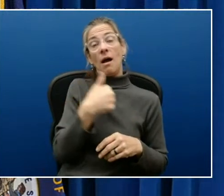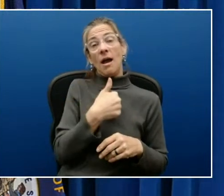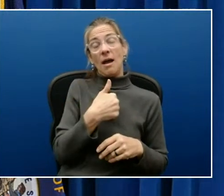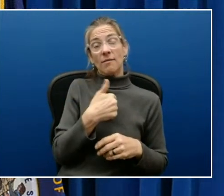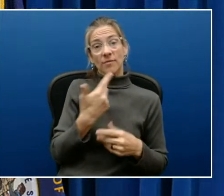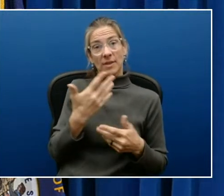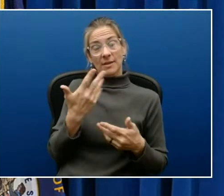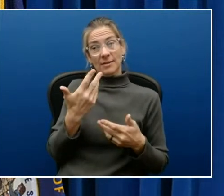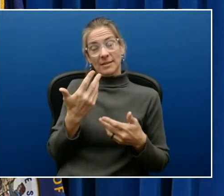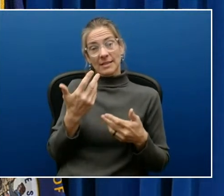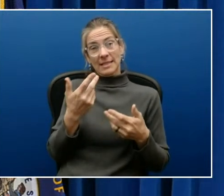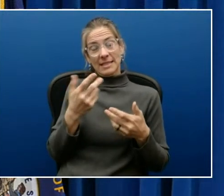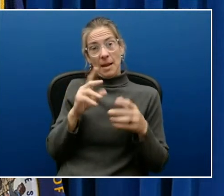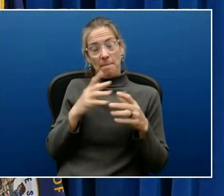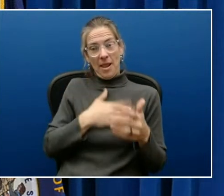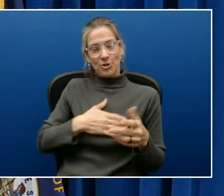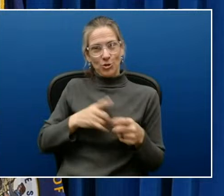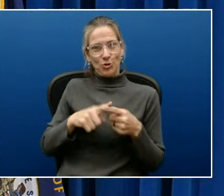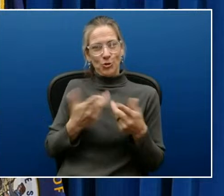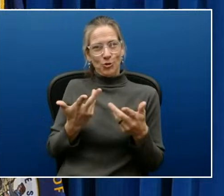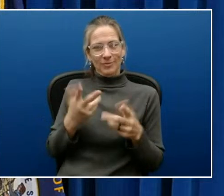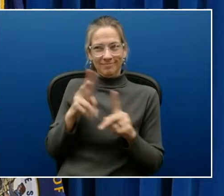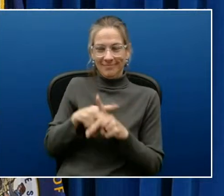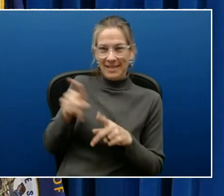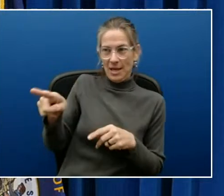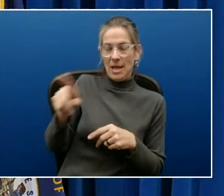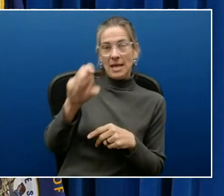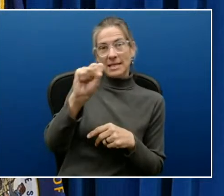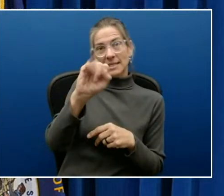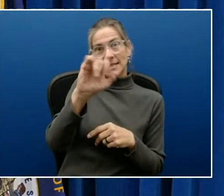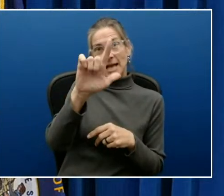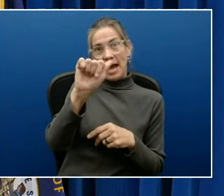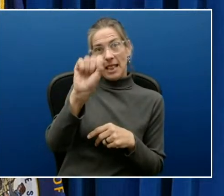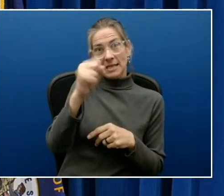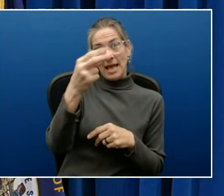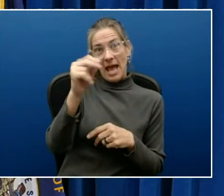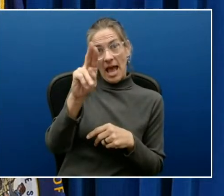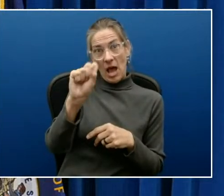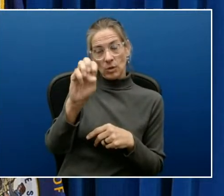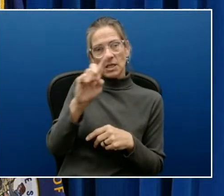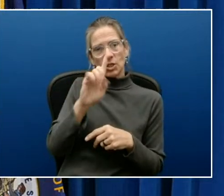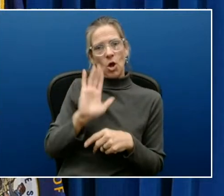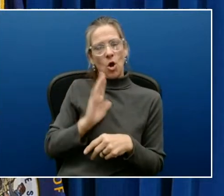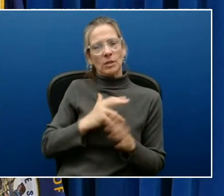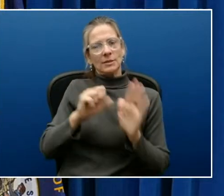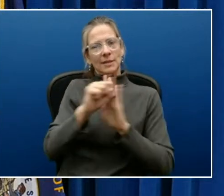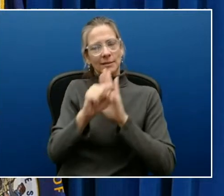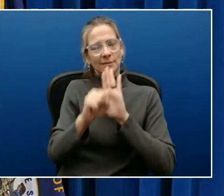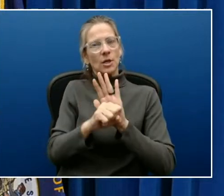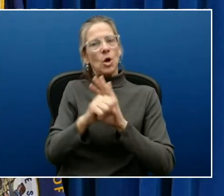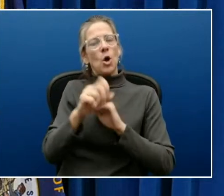author Silas House to serve as our Poet Laureate. Silas has represented Kentucky well in that